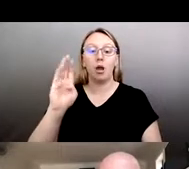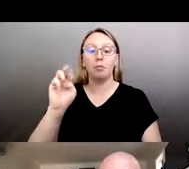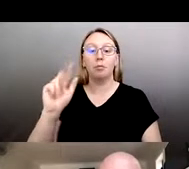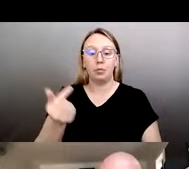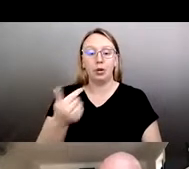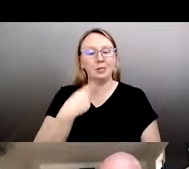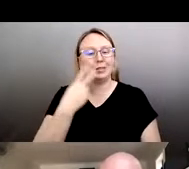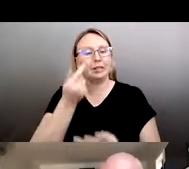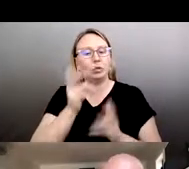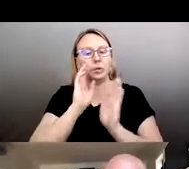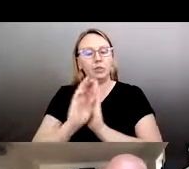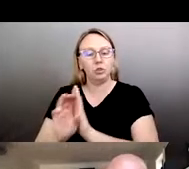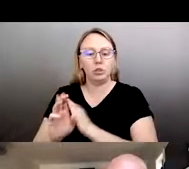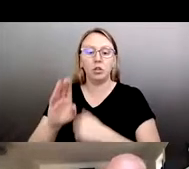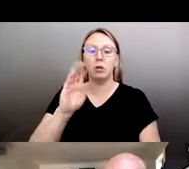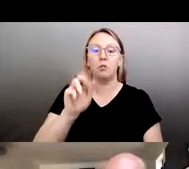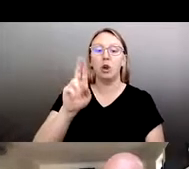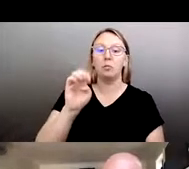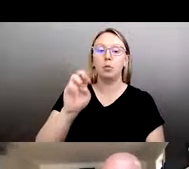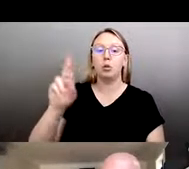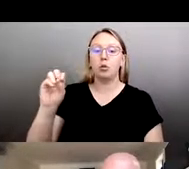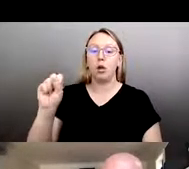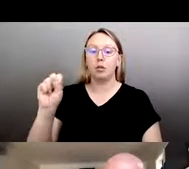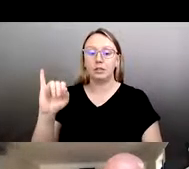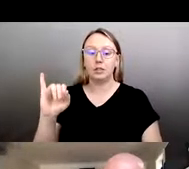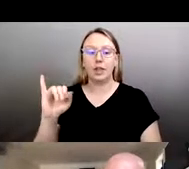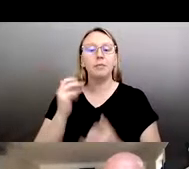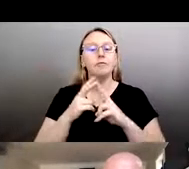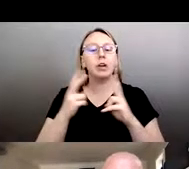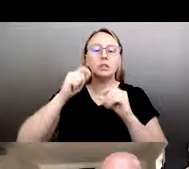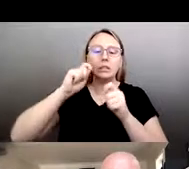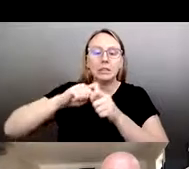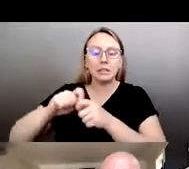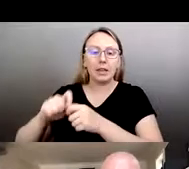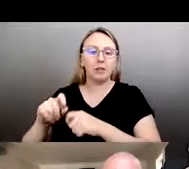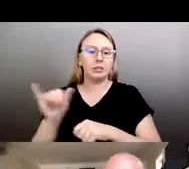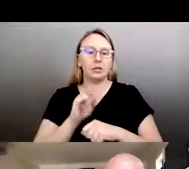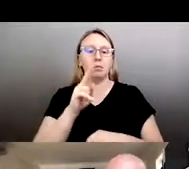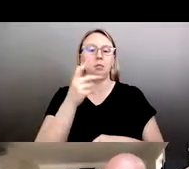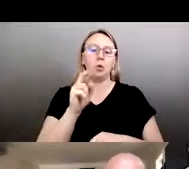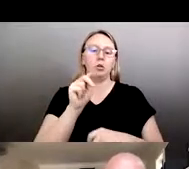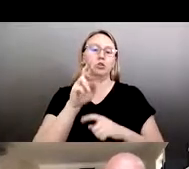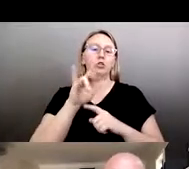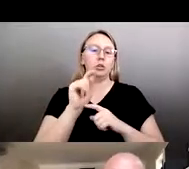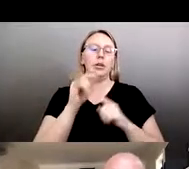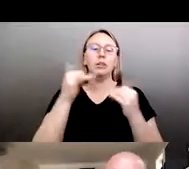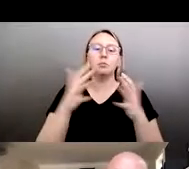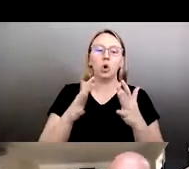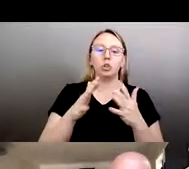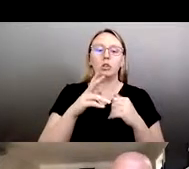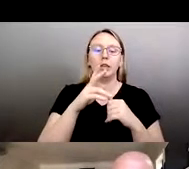Barbara Rossi, who made some incredibly detailed what she thought of as portraits using acrylic. This is partially reverse painted on